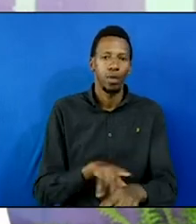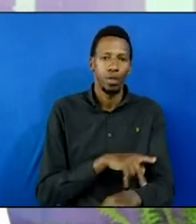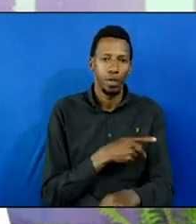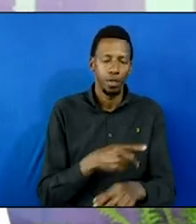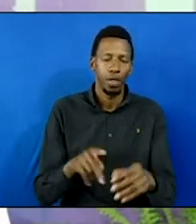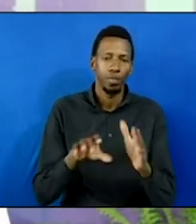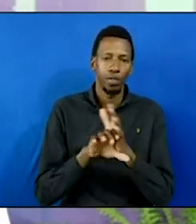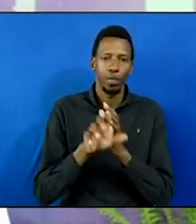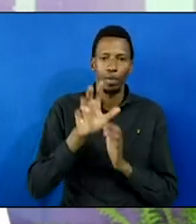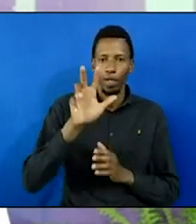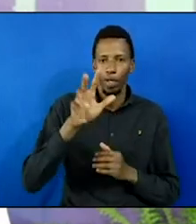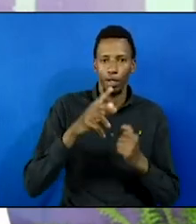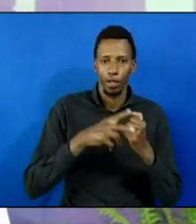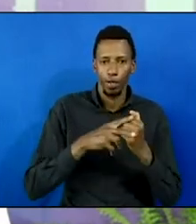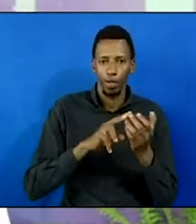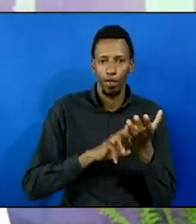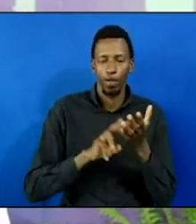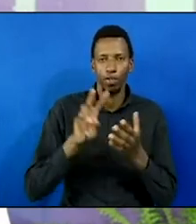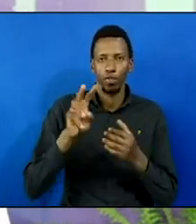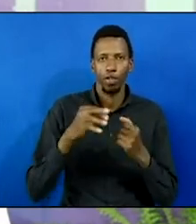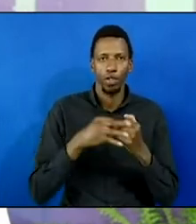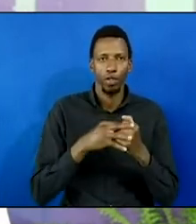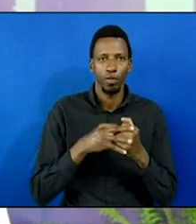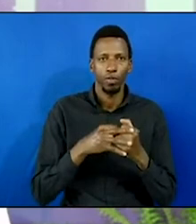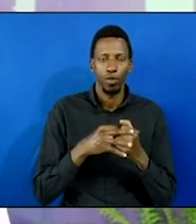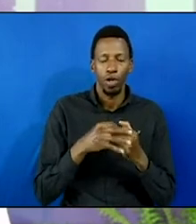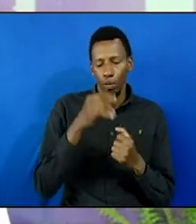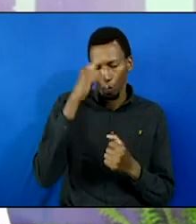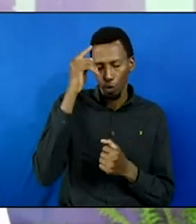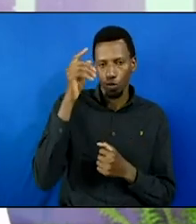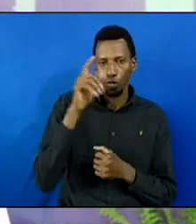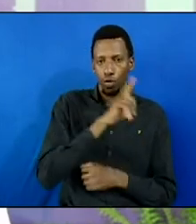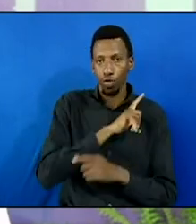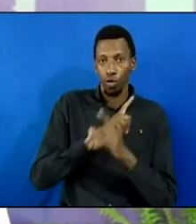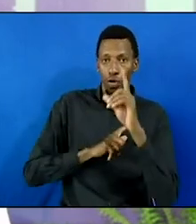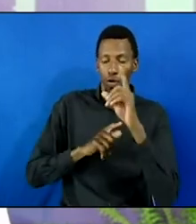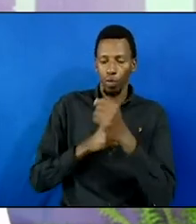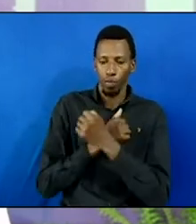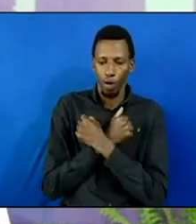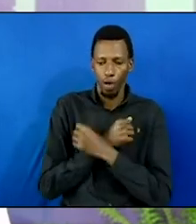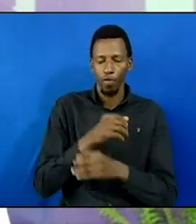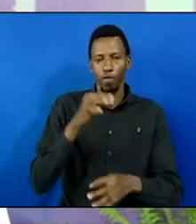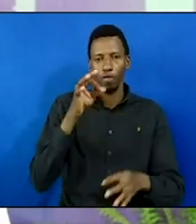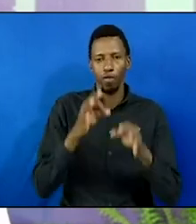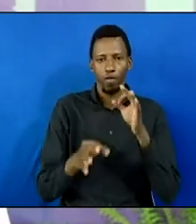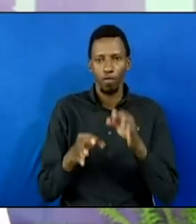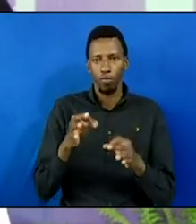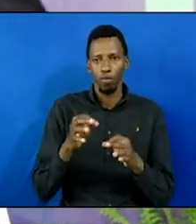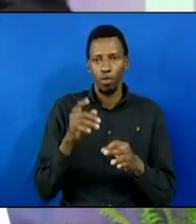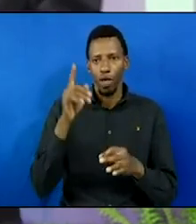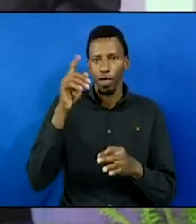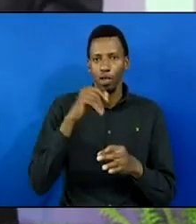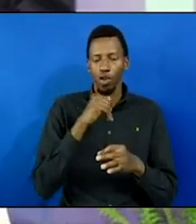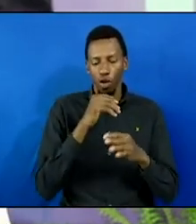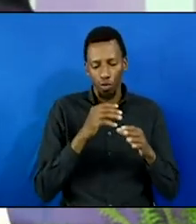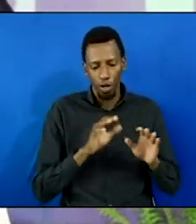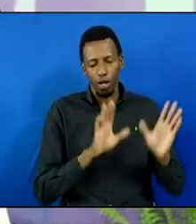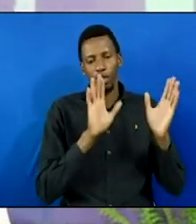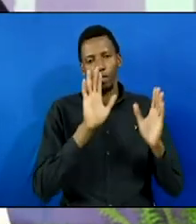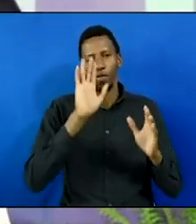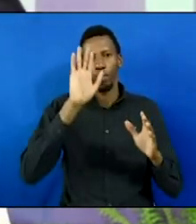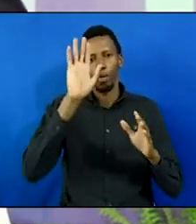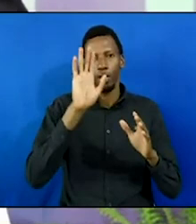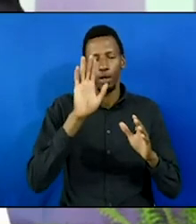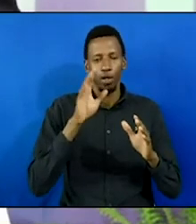Psalms 37 verse 28. For the Lord loves justice and does not forsake his saints. They